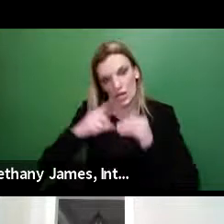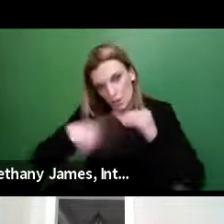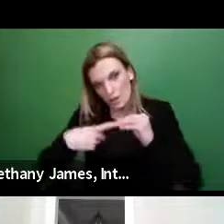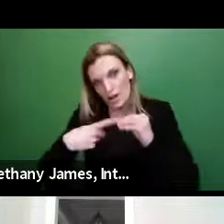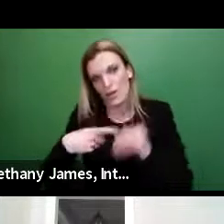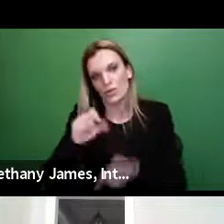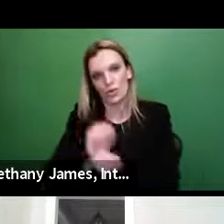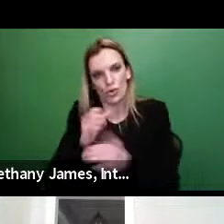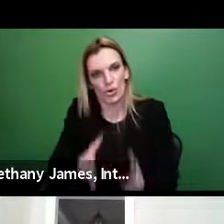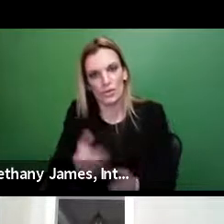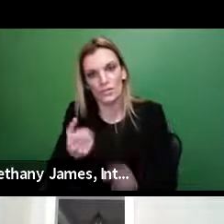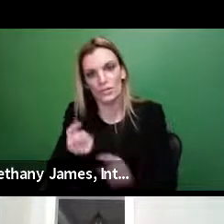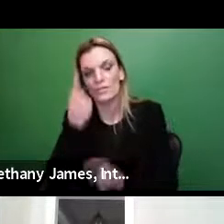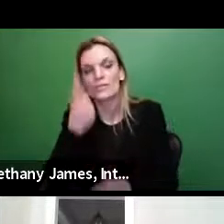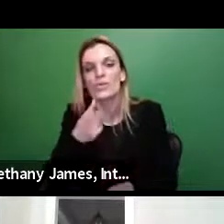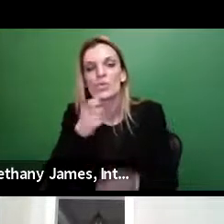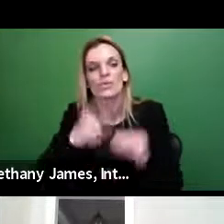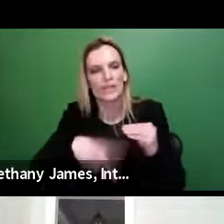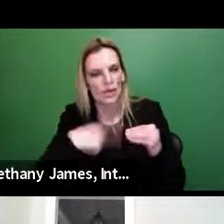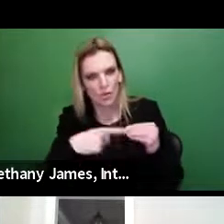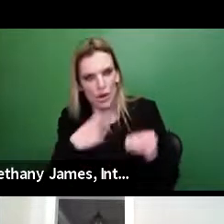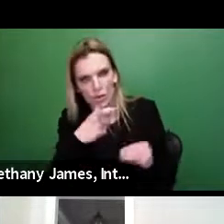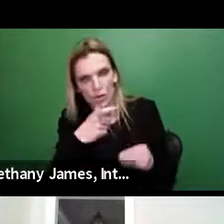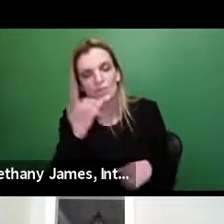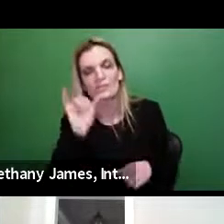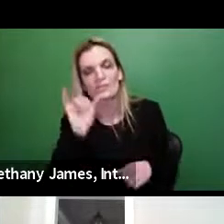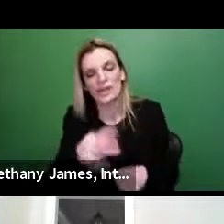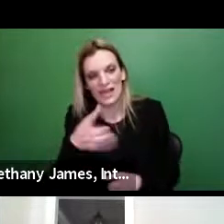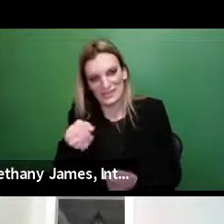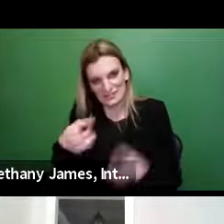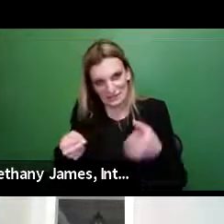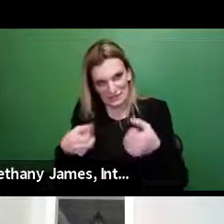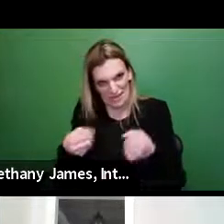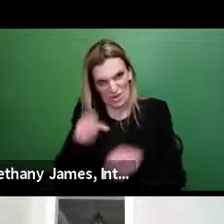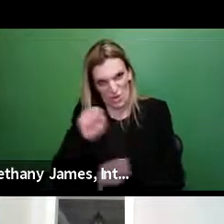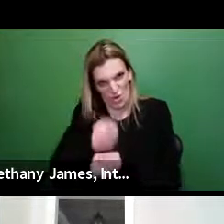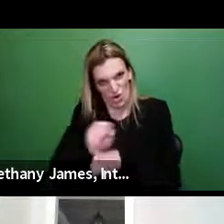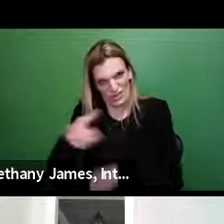year-round farm worker is a dairy worker, and H-2A temporary